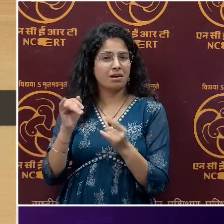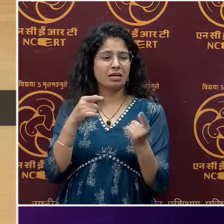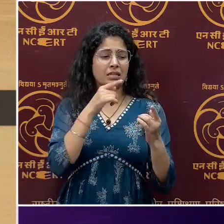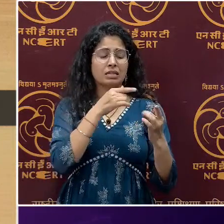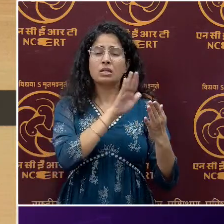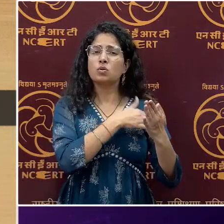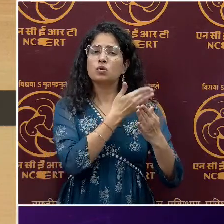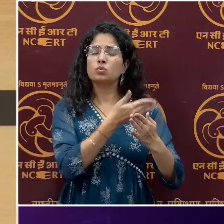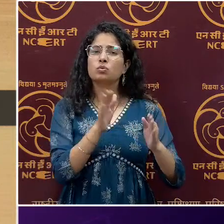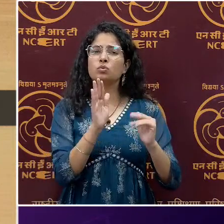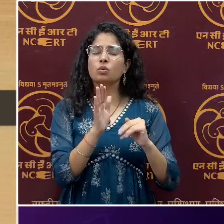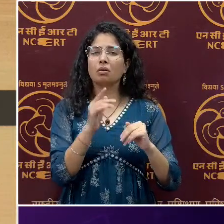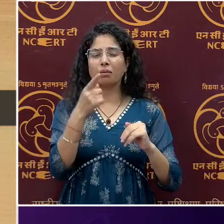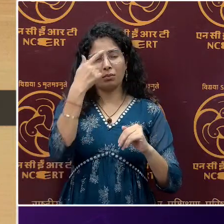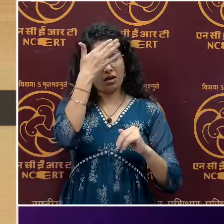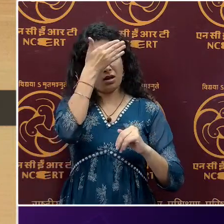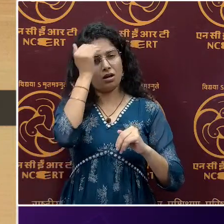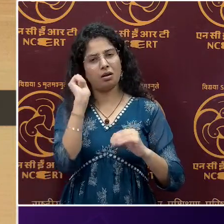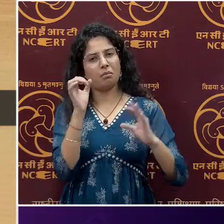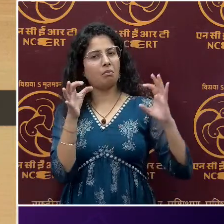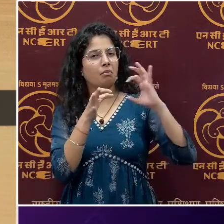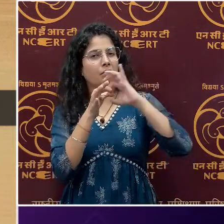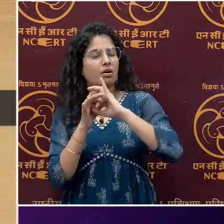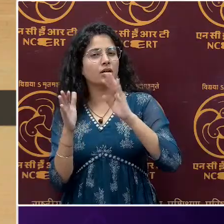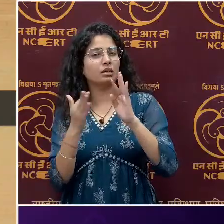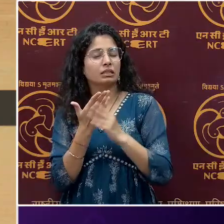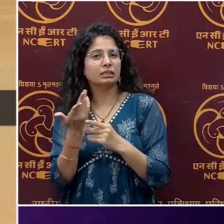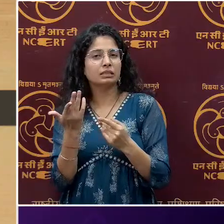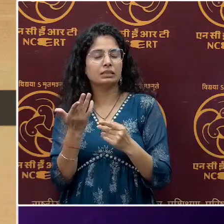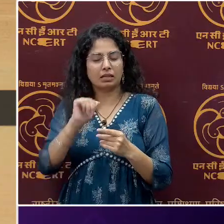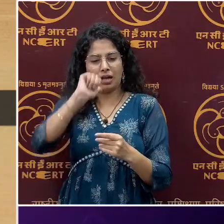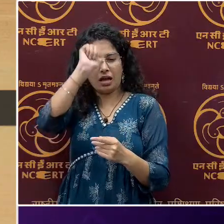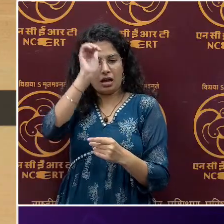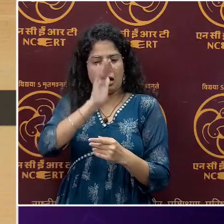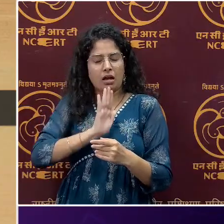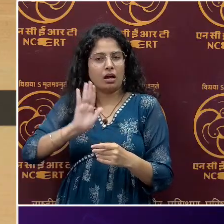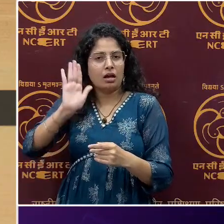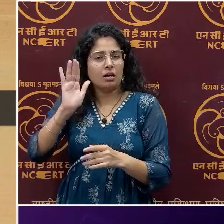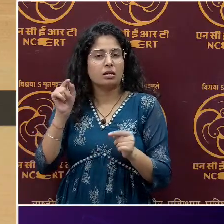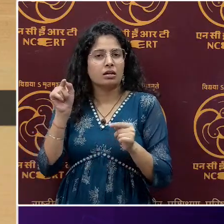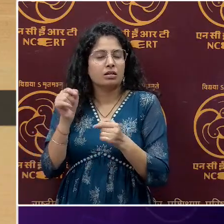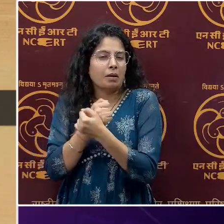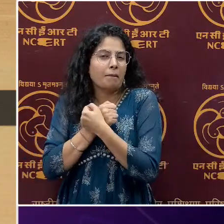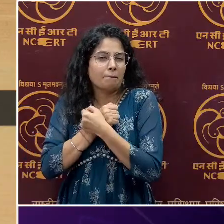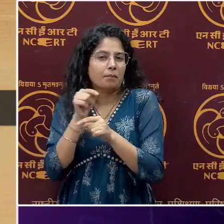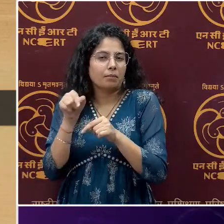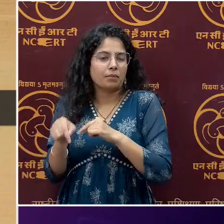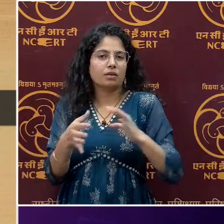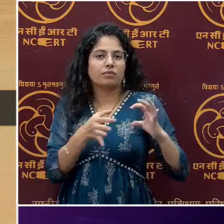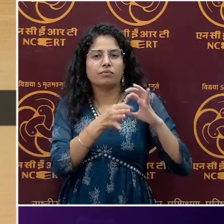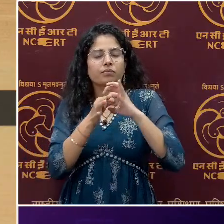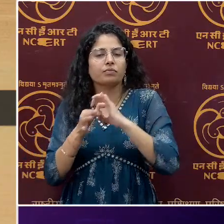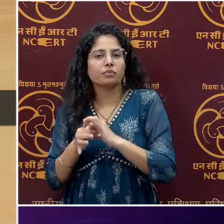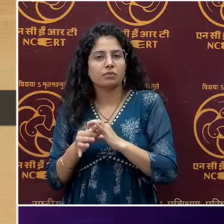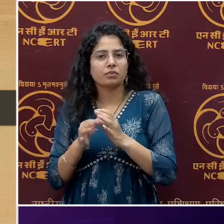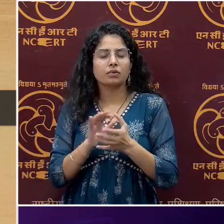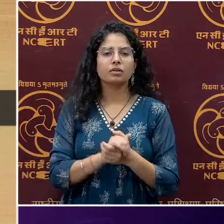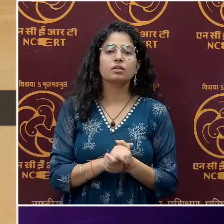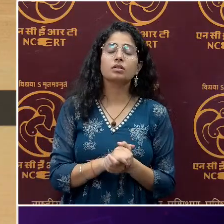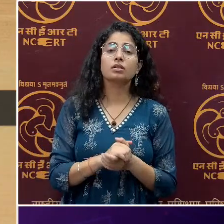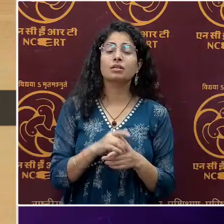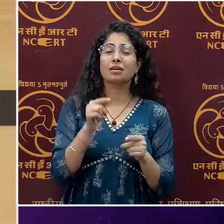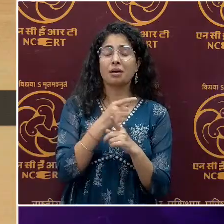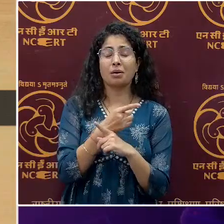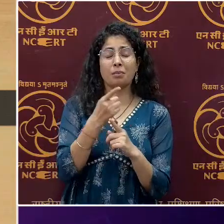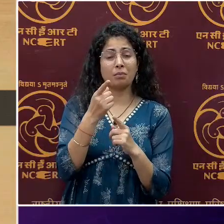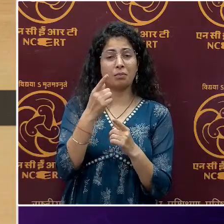that songs are also a patriotic feeling that people used to pass from one place to another place. And you won't